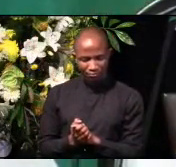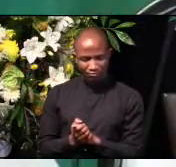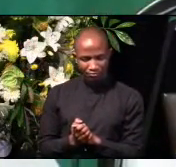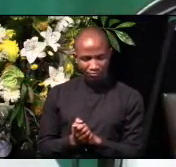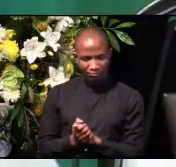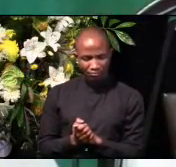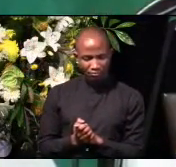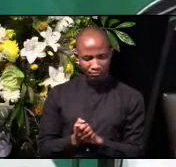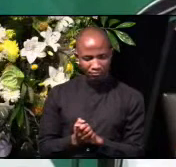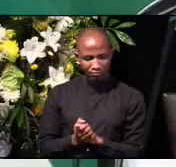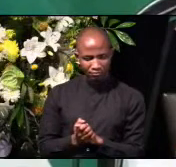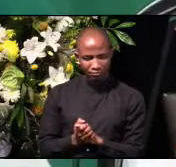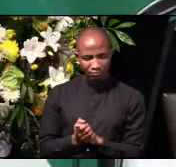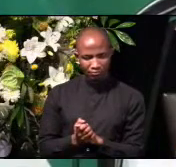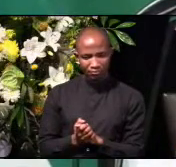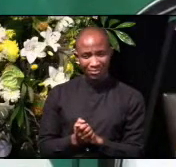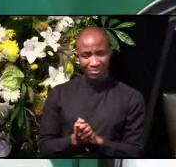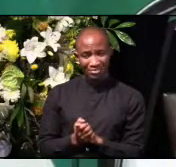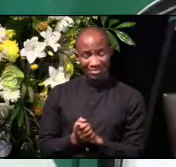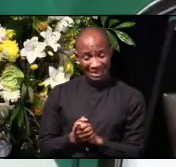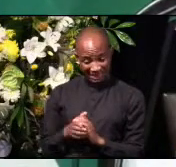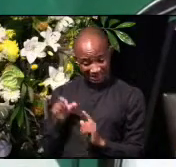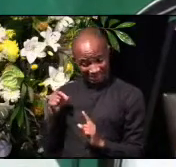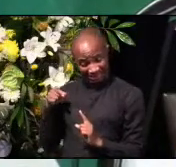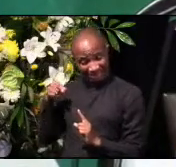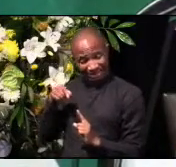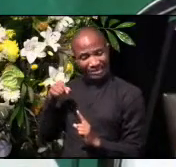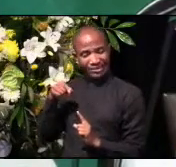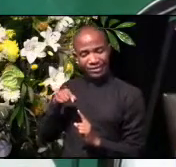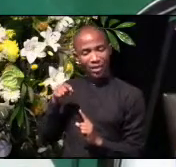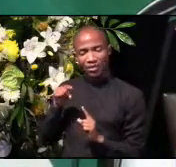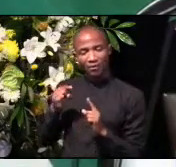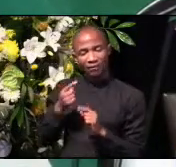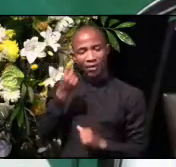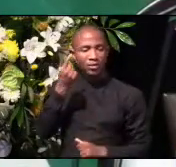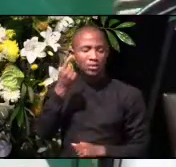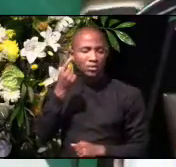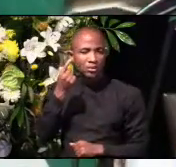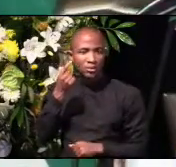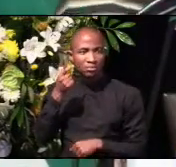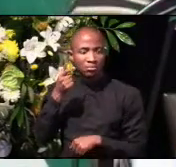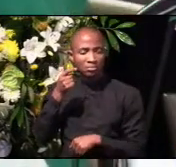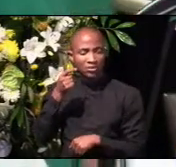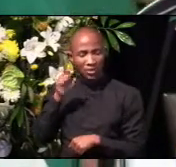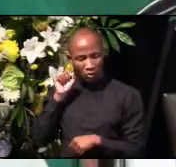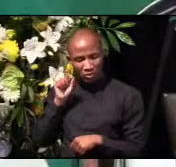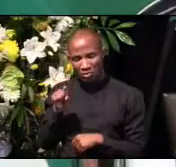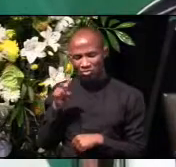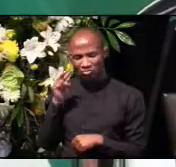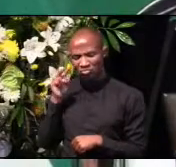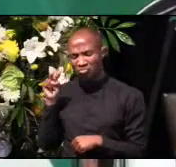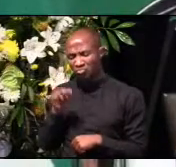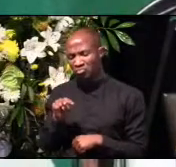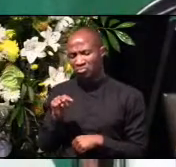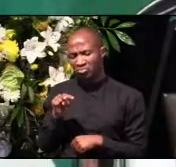so that is the first level of alienation that you see